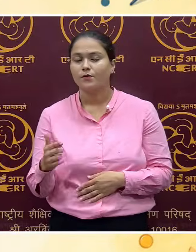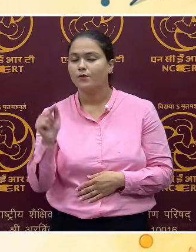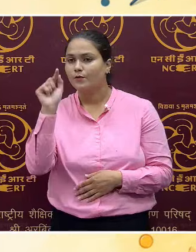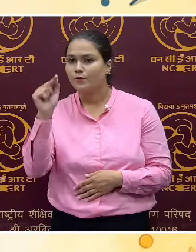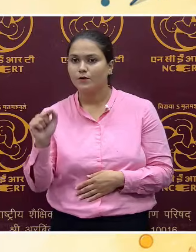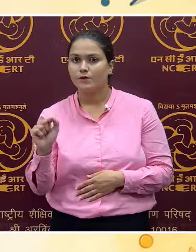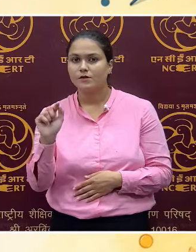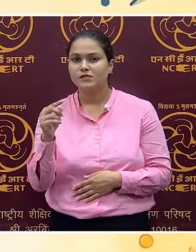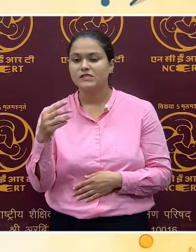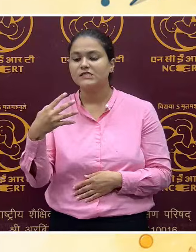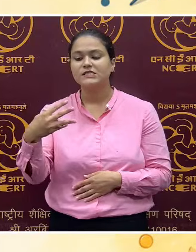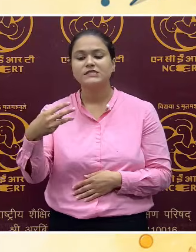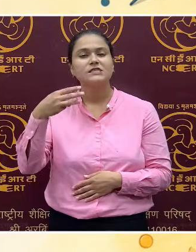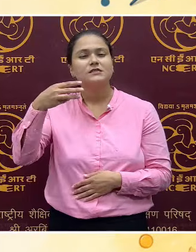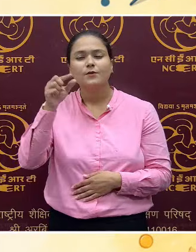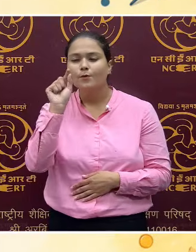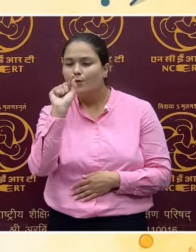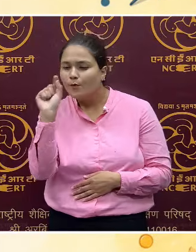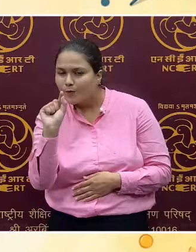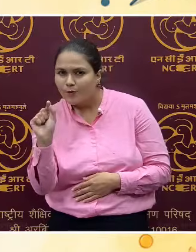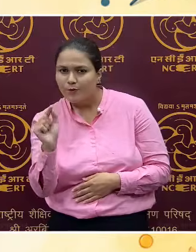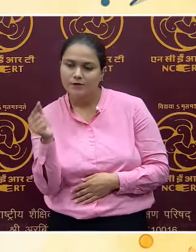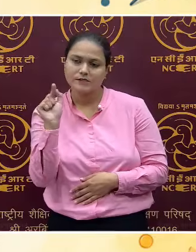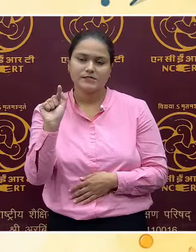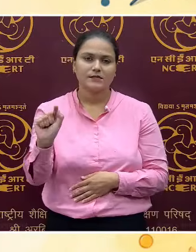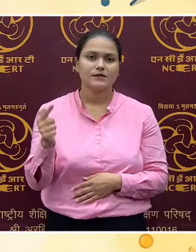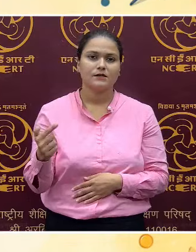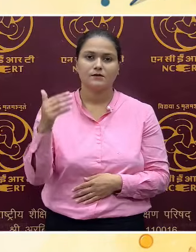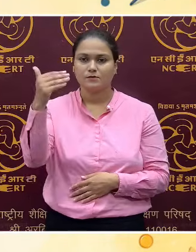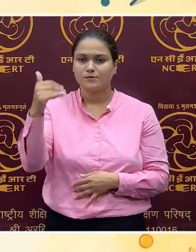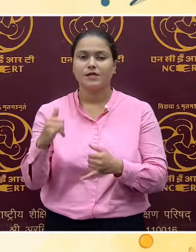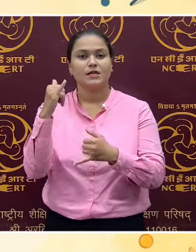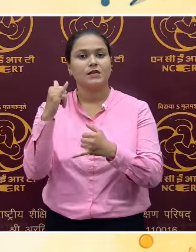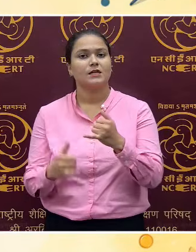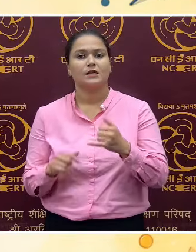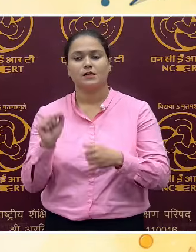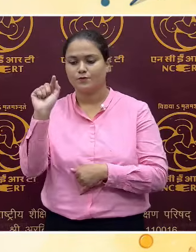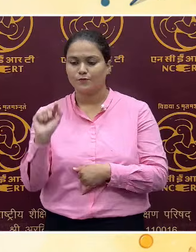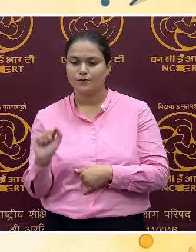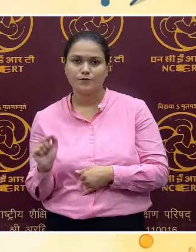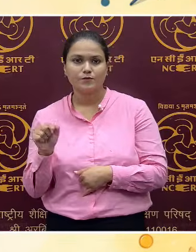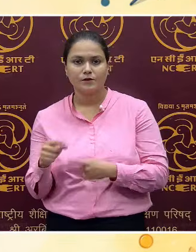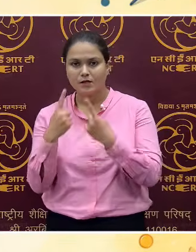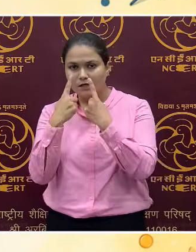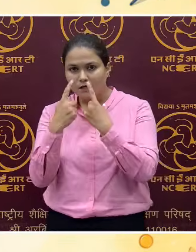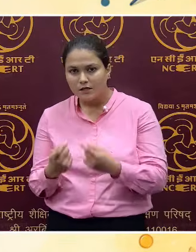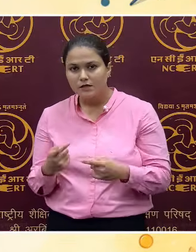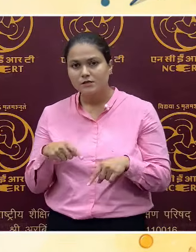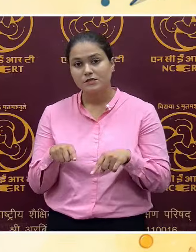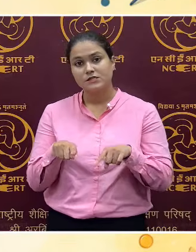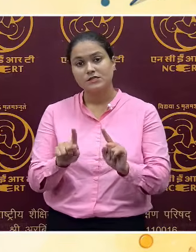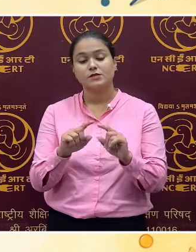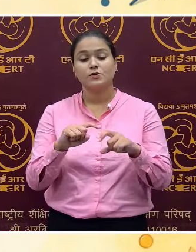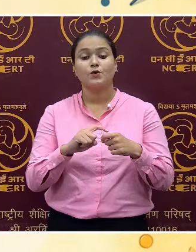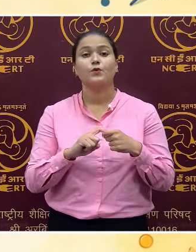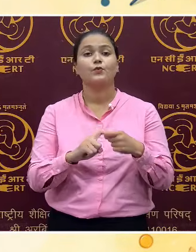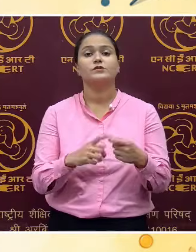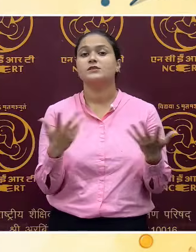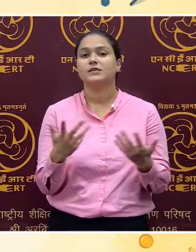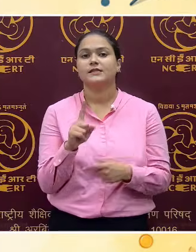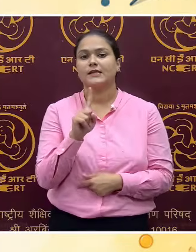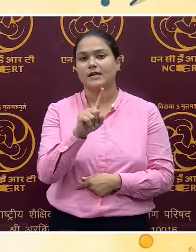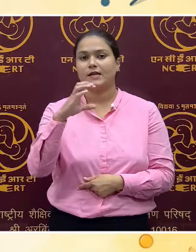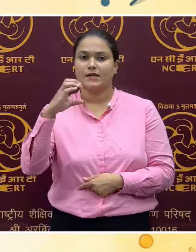3 arrows are, click on it, the last one, and let us see. Okay, so there are 10 questions in this. Ready for